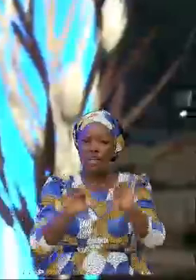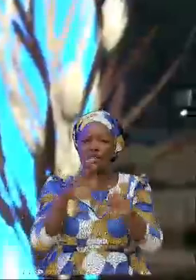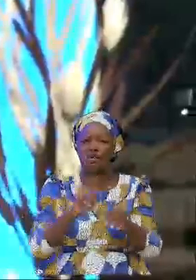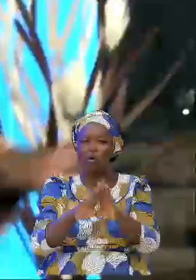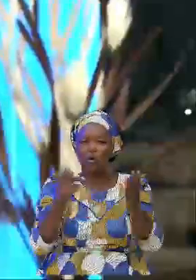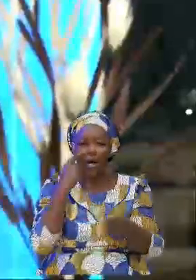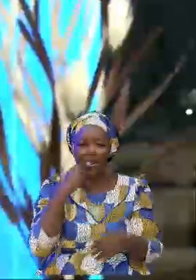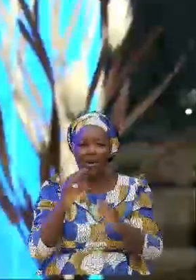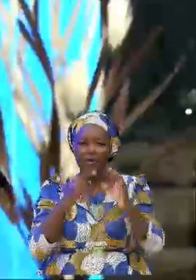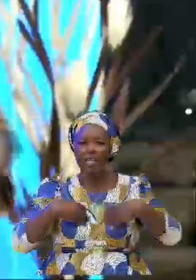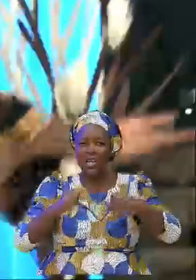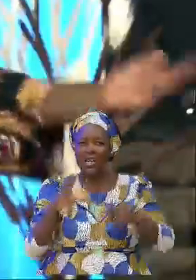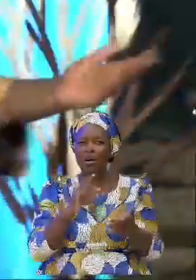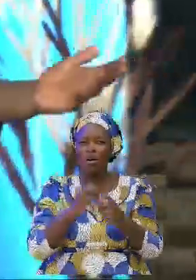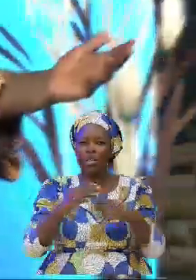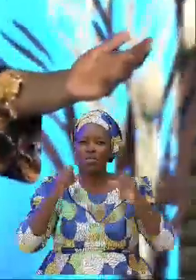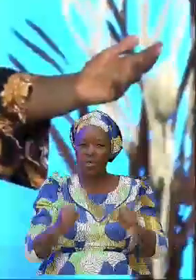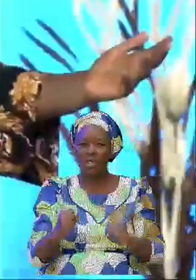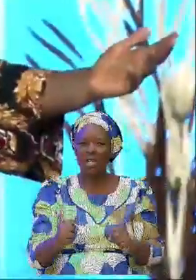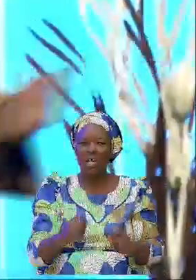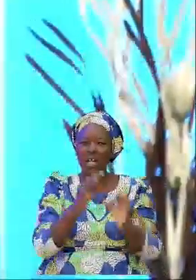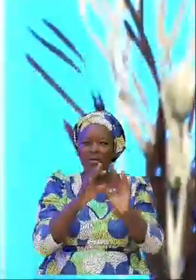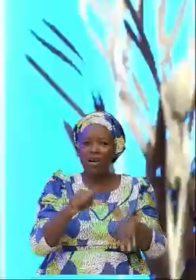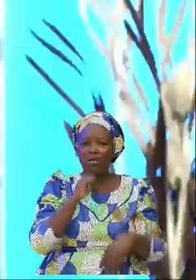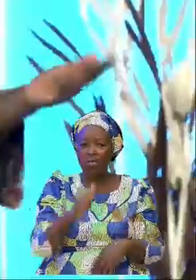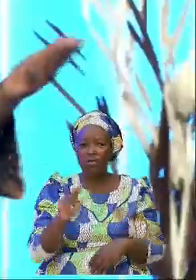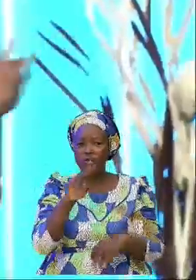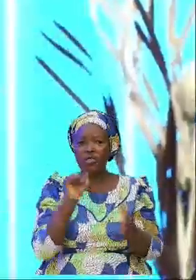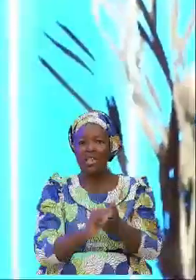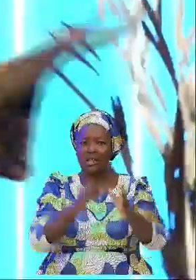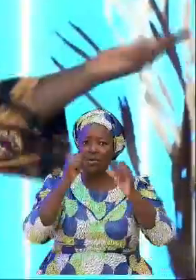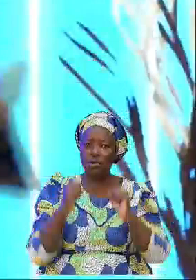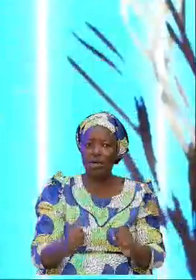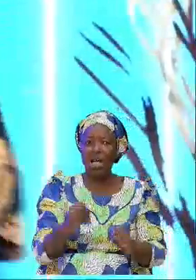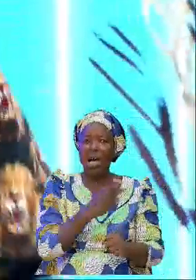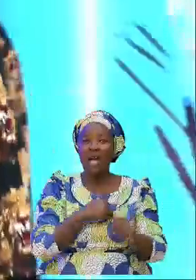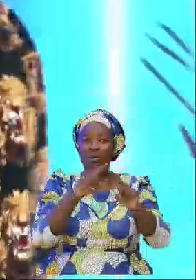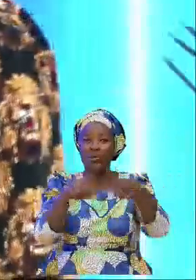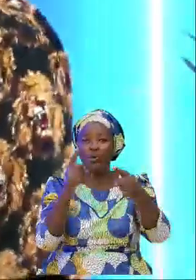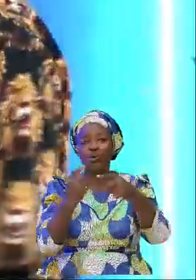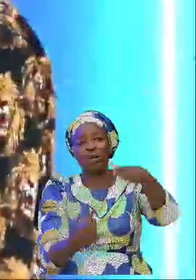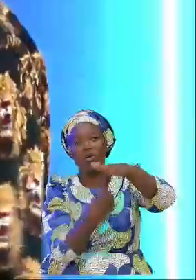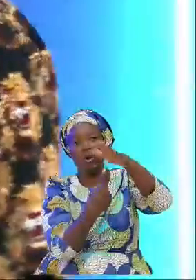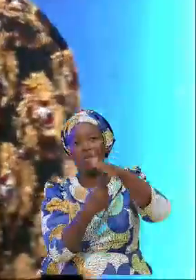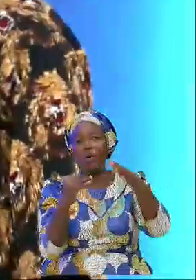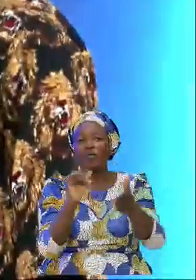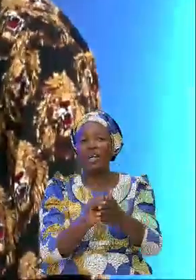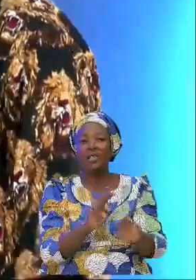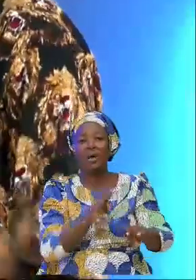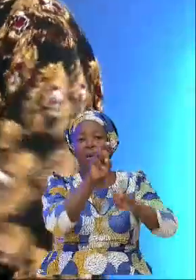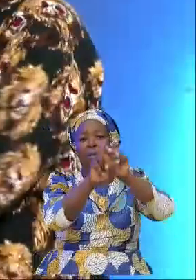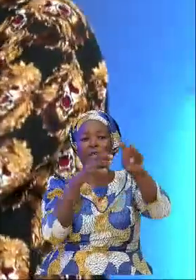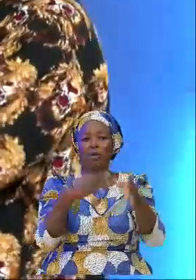have in your mind to write? What's the use of the open eye, of the healing, of the strength, if you cannot use